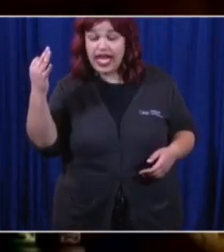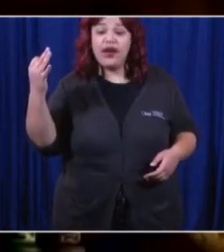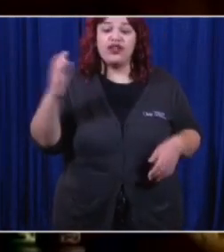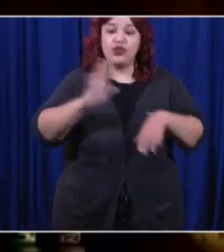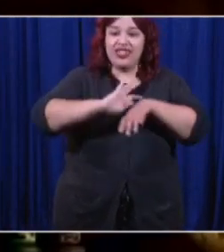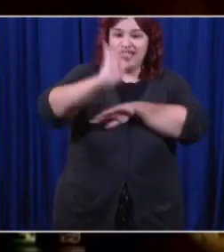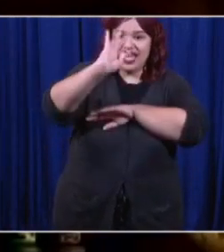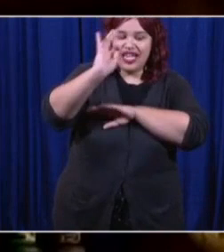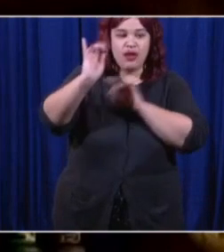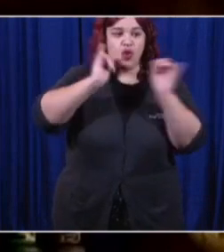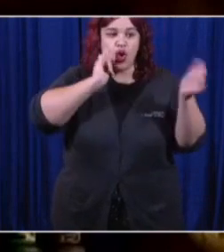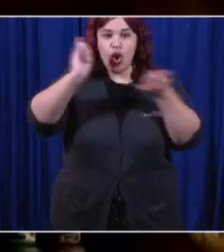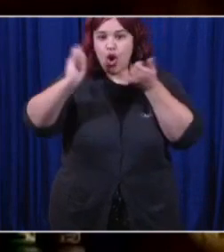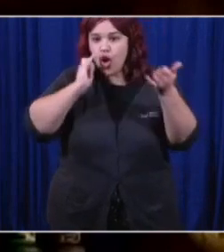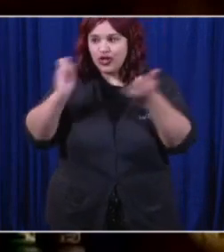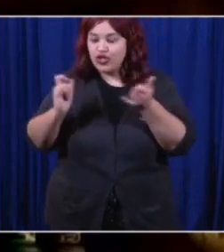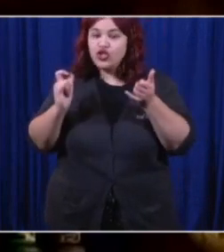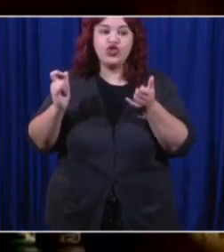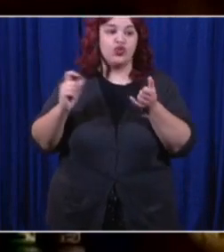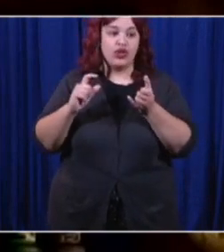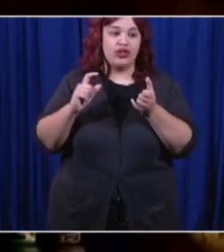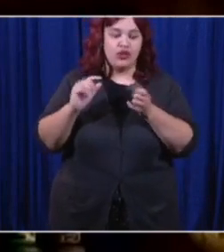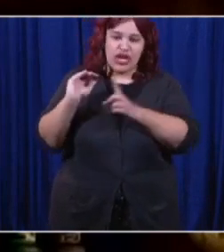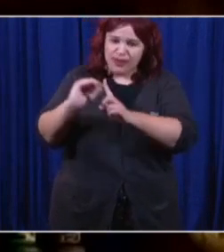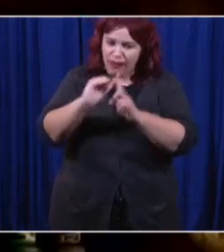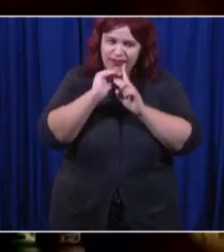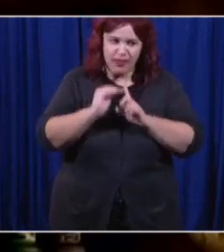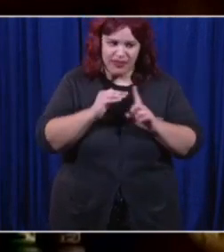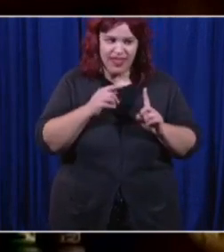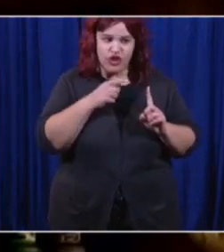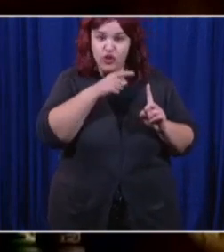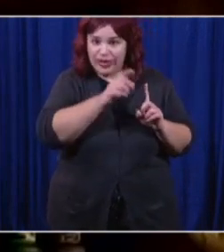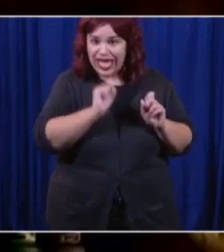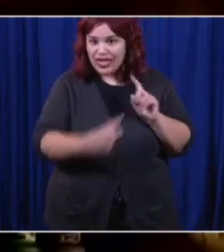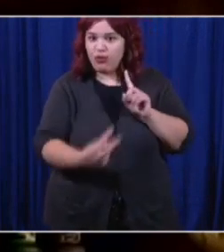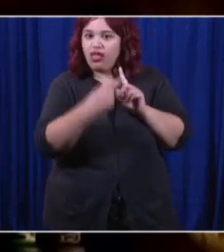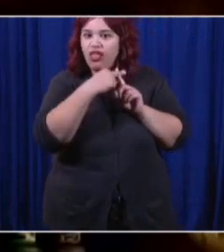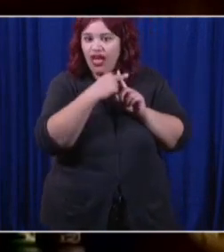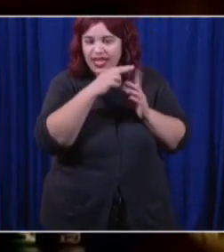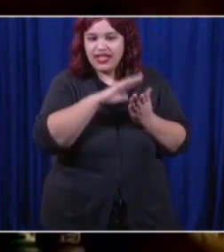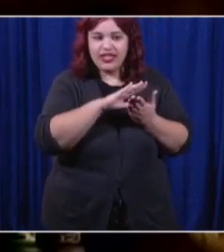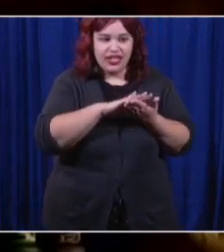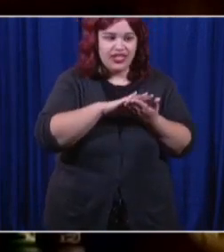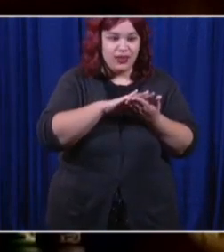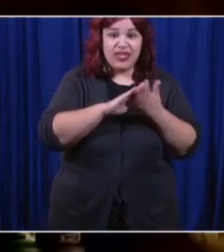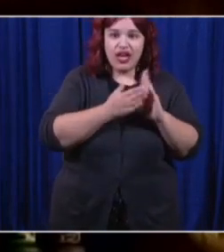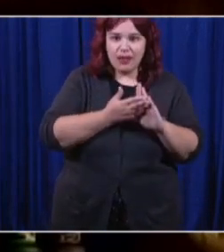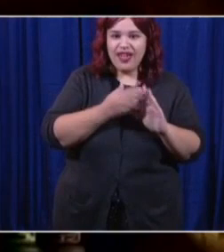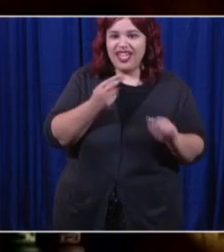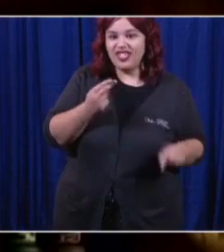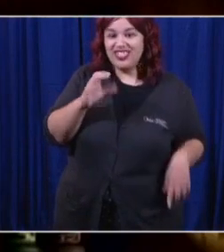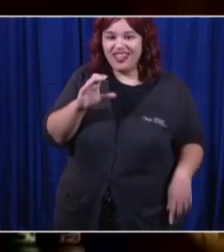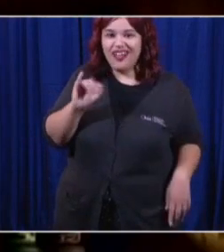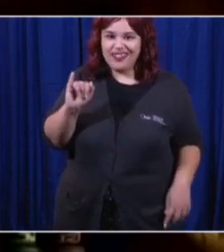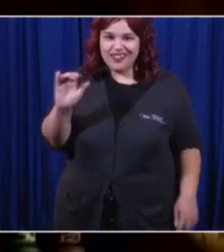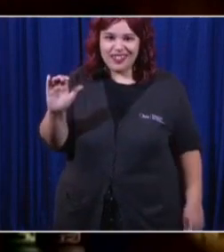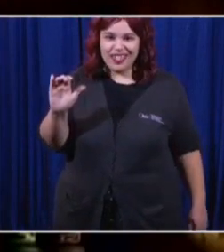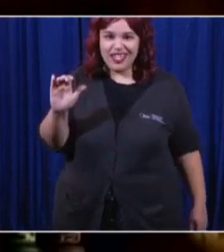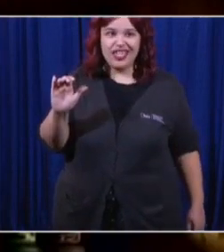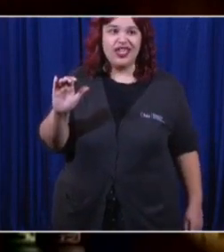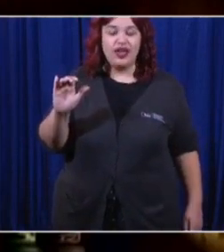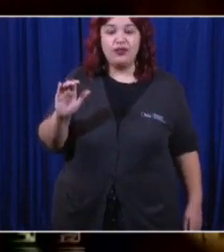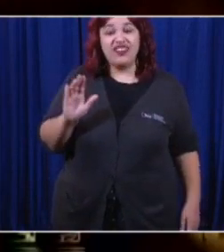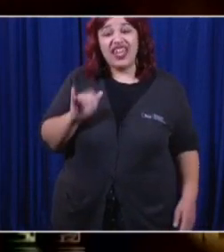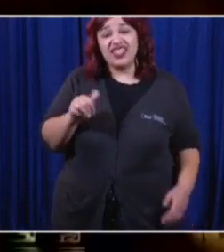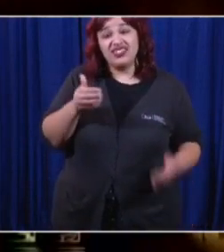that to some of our hospital partners here. But that is relatively new. That did not exist here in Zone 2 up until just a few weeks